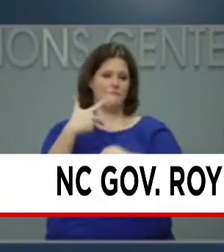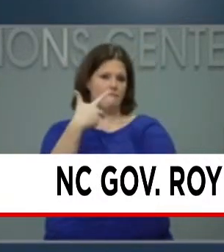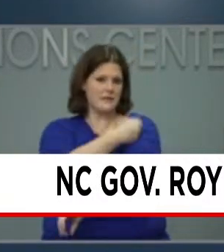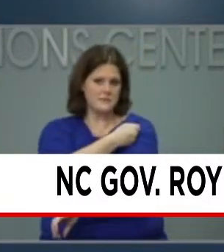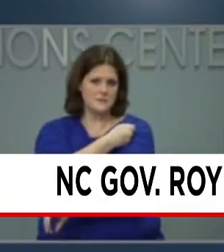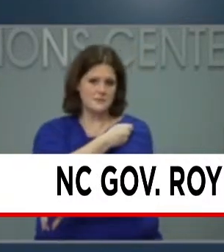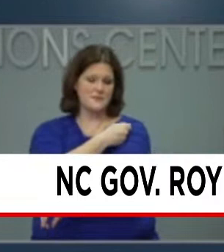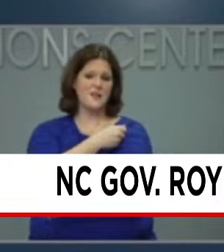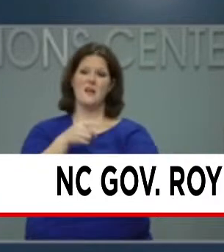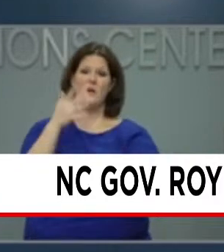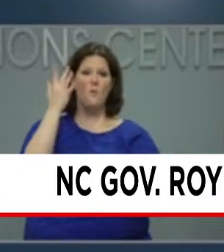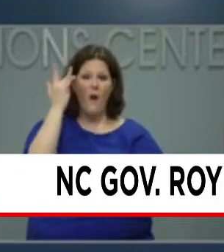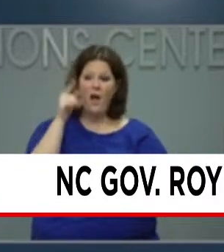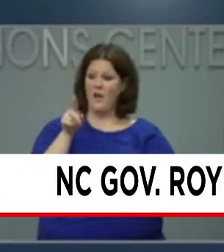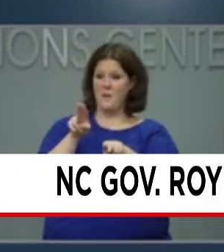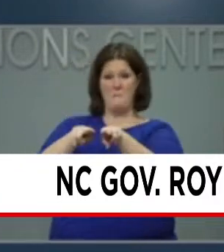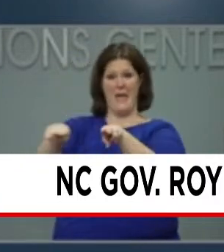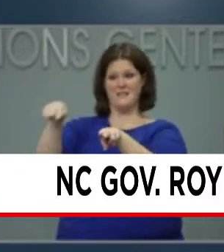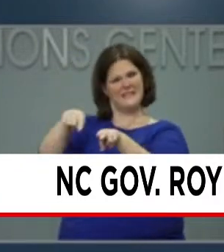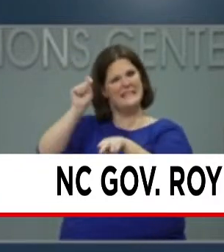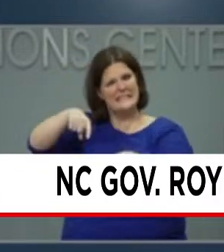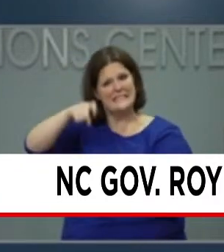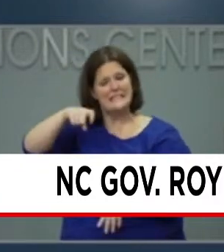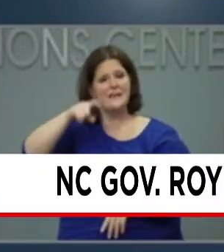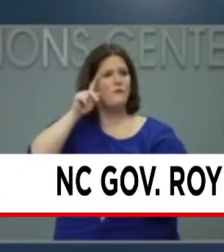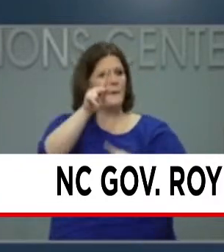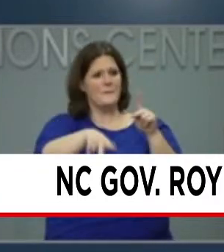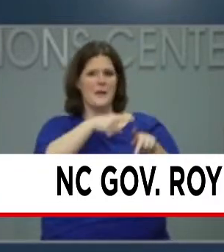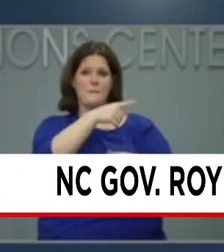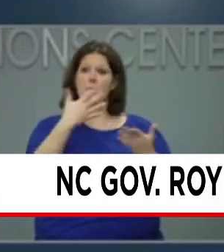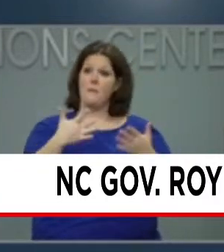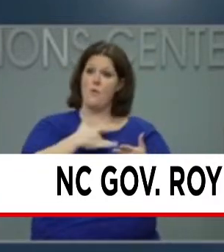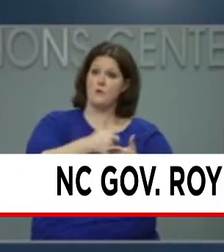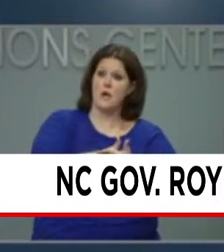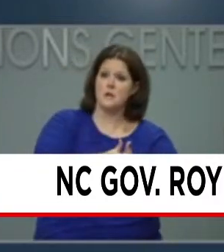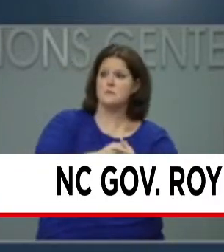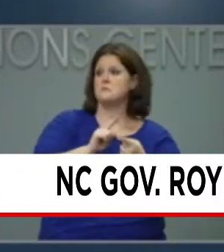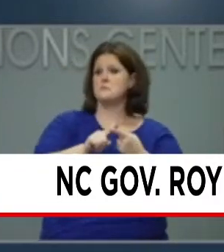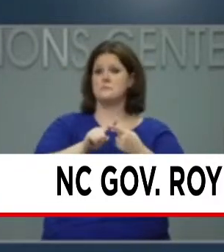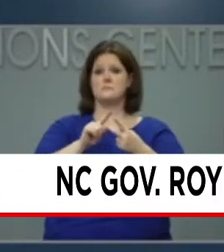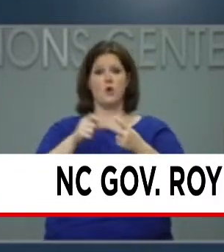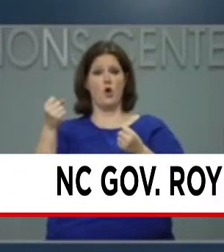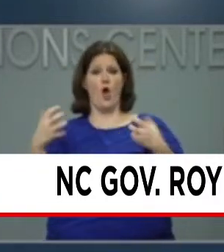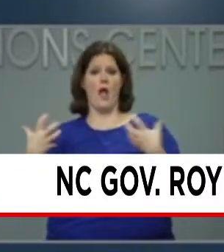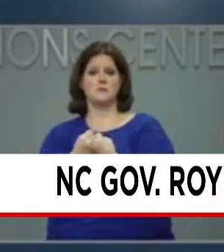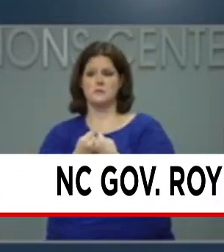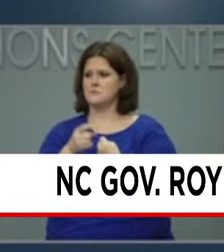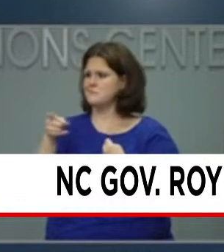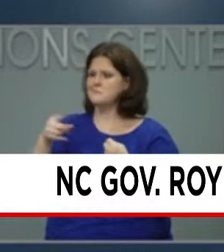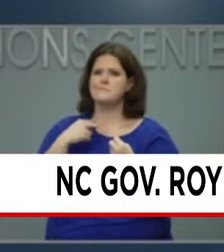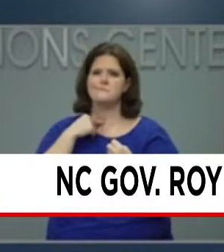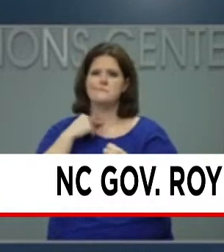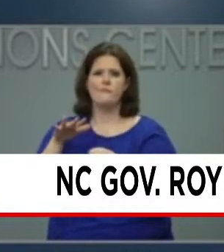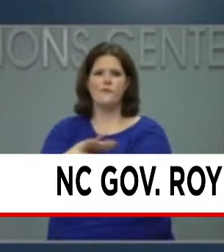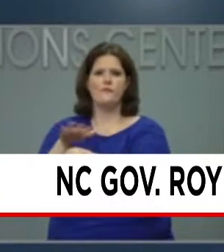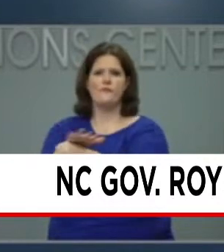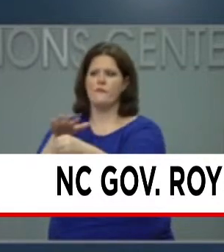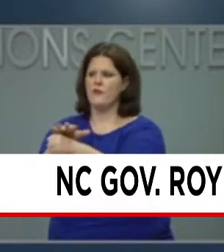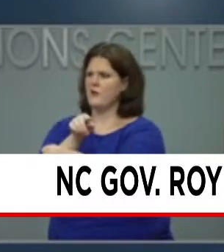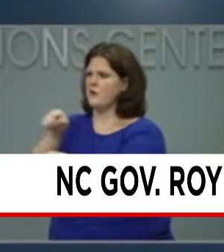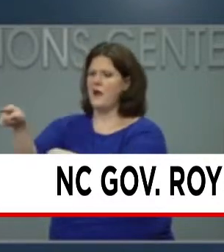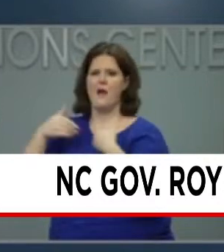for anyone who needs one, whether it's someone experiencing a heart attack or a car accident victim or someone